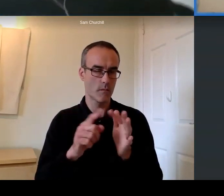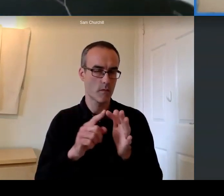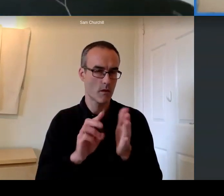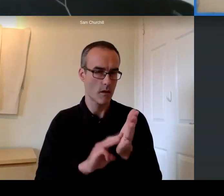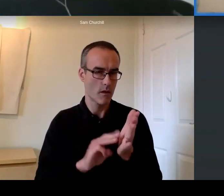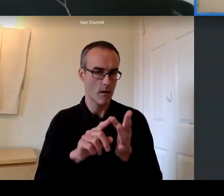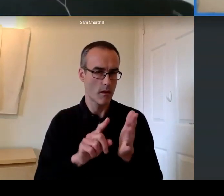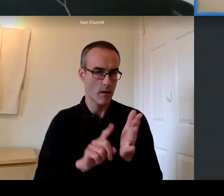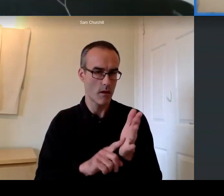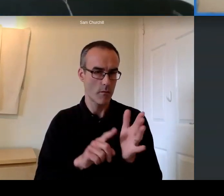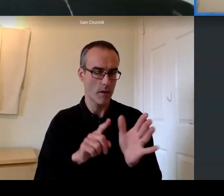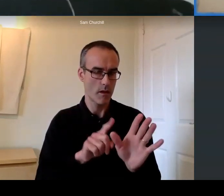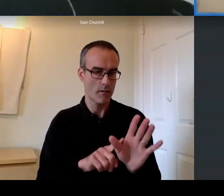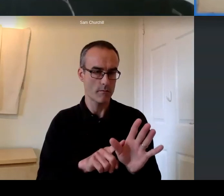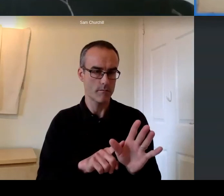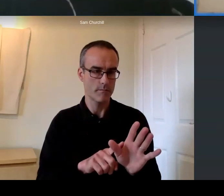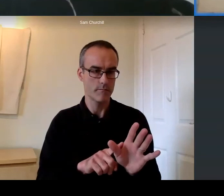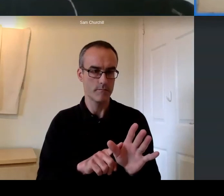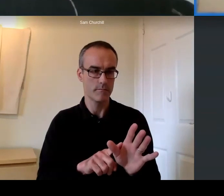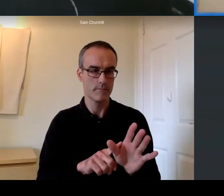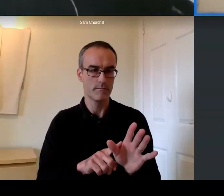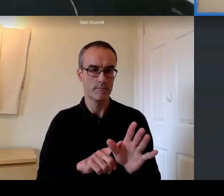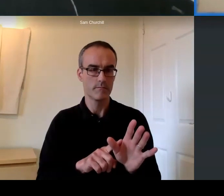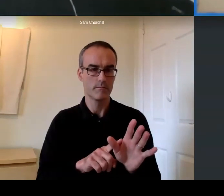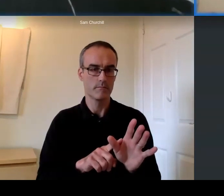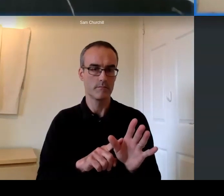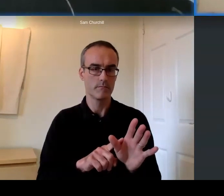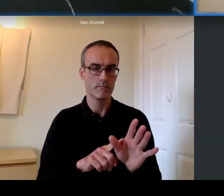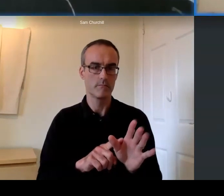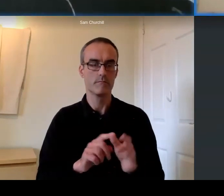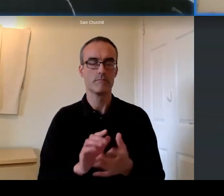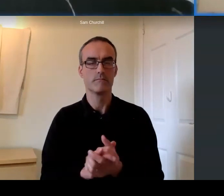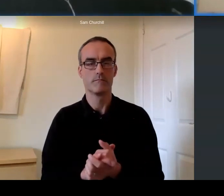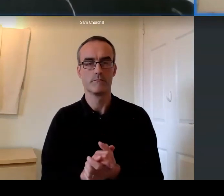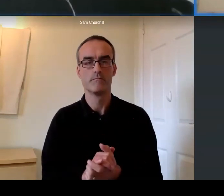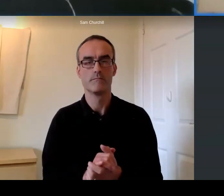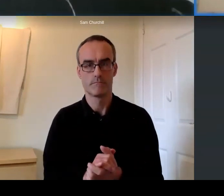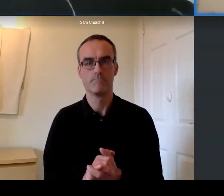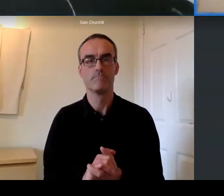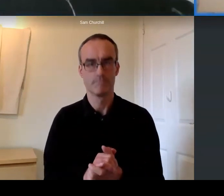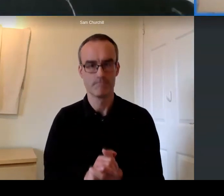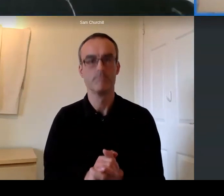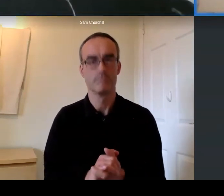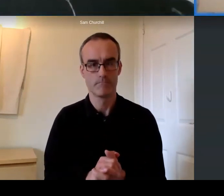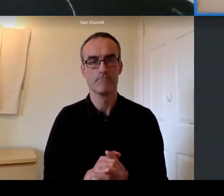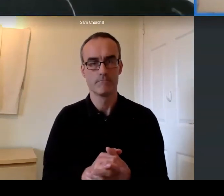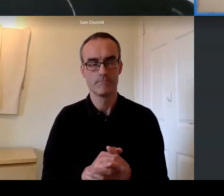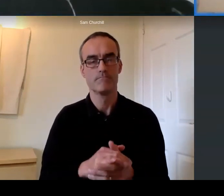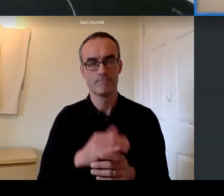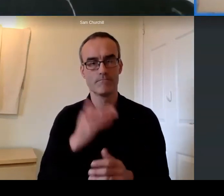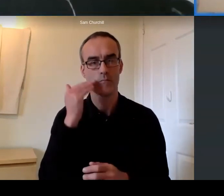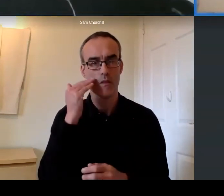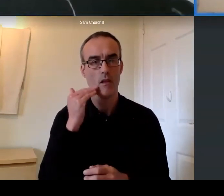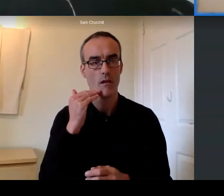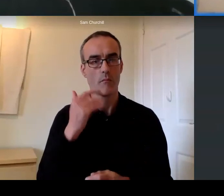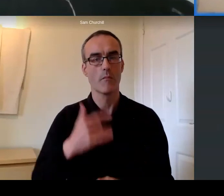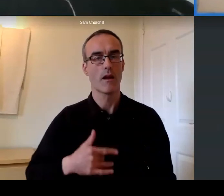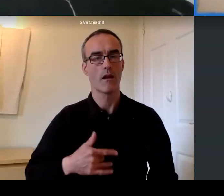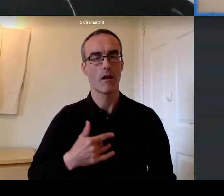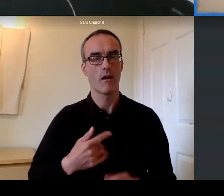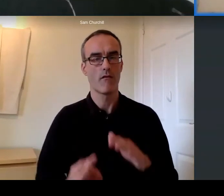quite quickly on this, but I think with Black Lives Matter coming back to fruition following George Floyd this